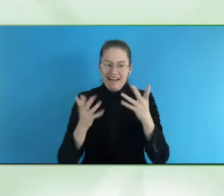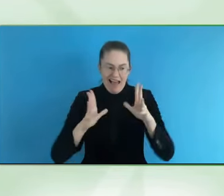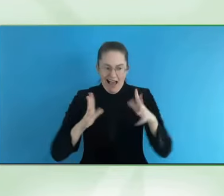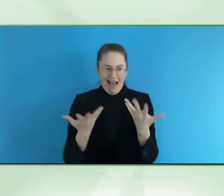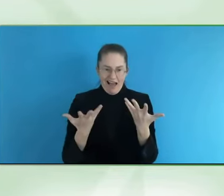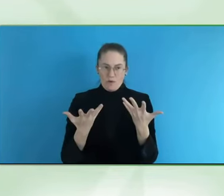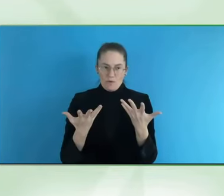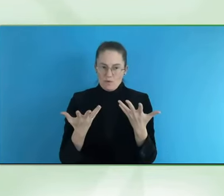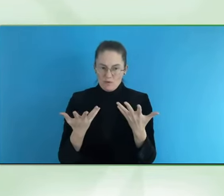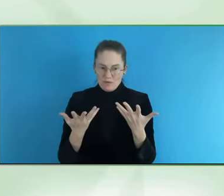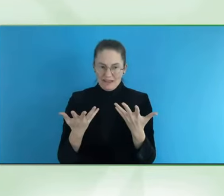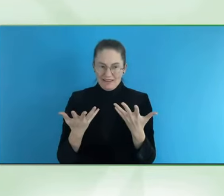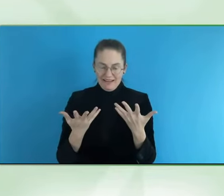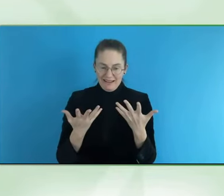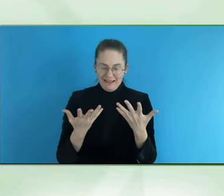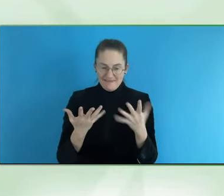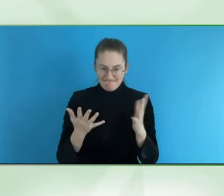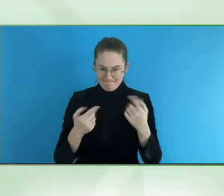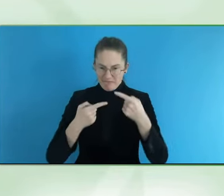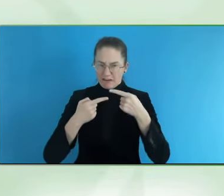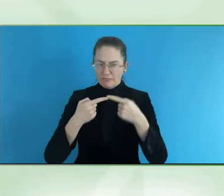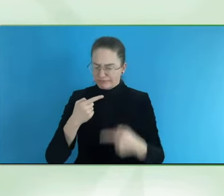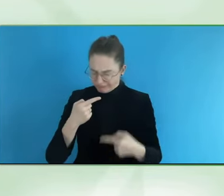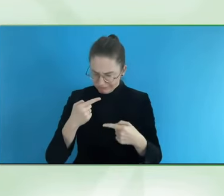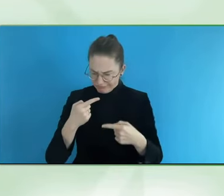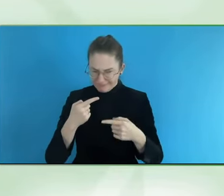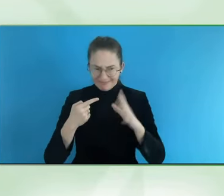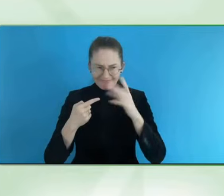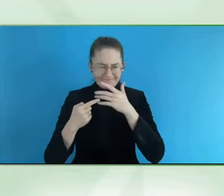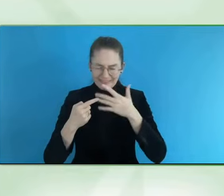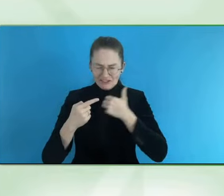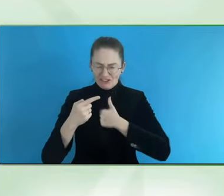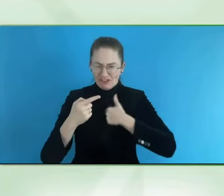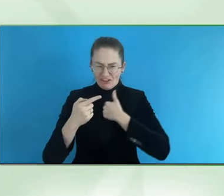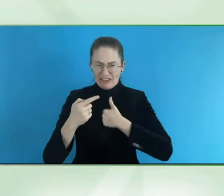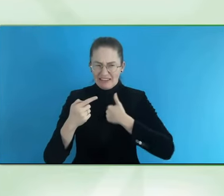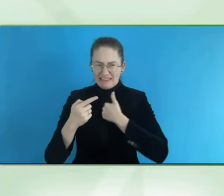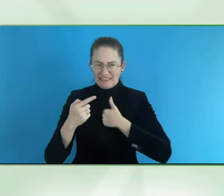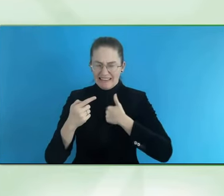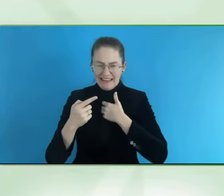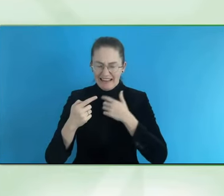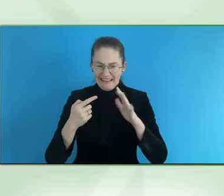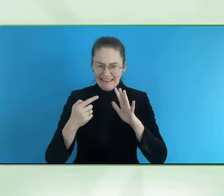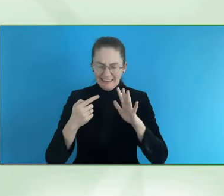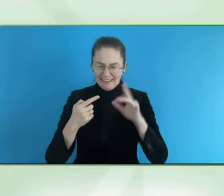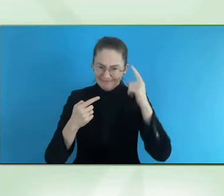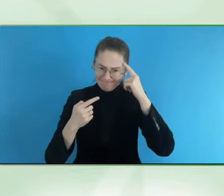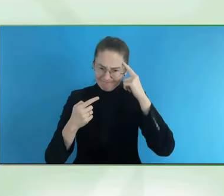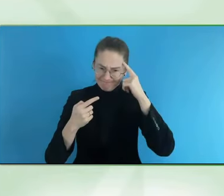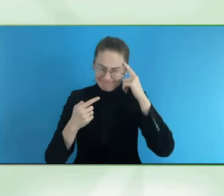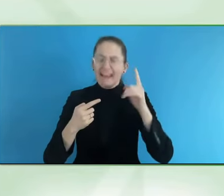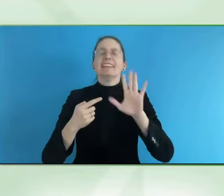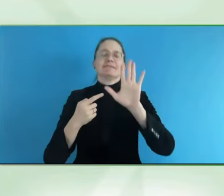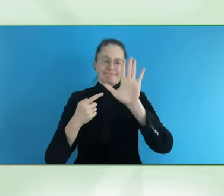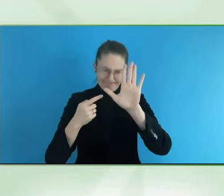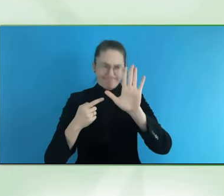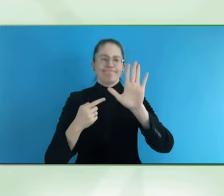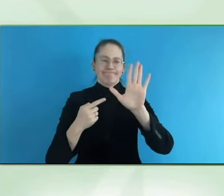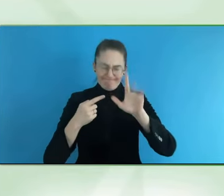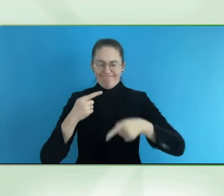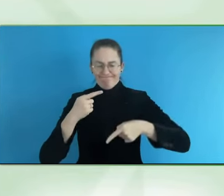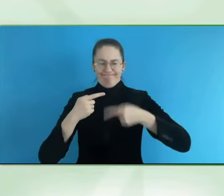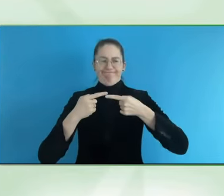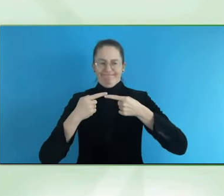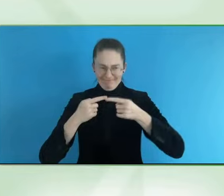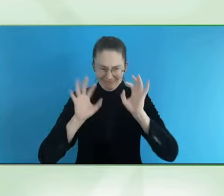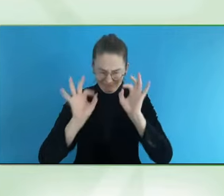sorry, I will, yes. How we fund, how we support, how we organize our support, how we monitor and